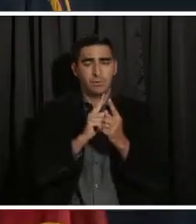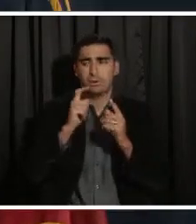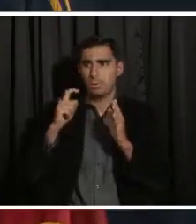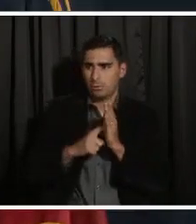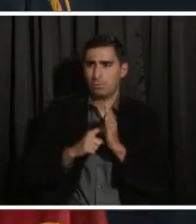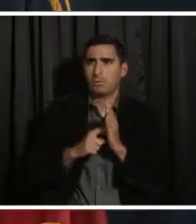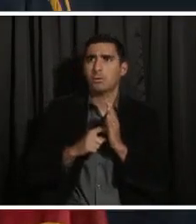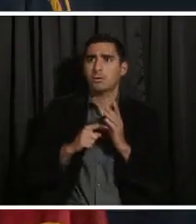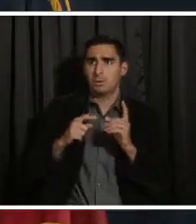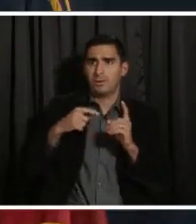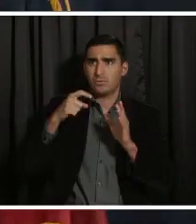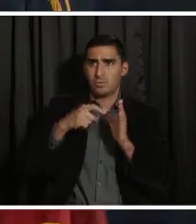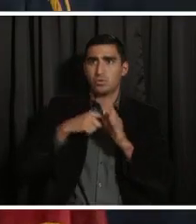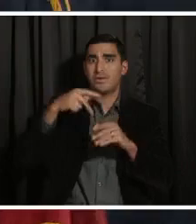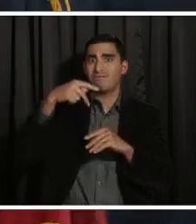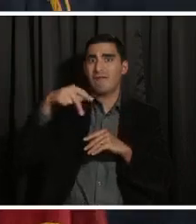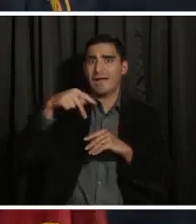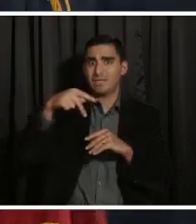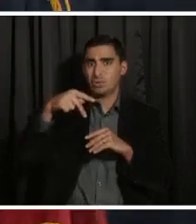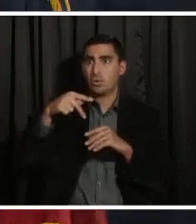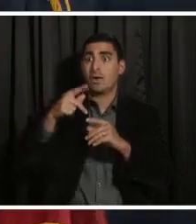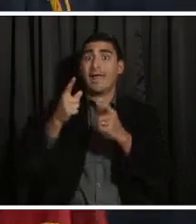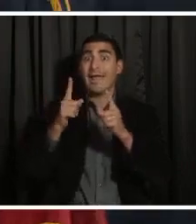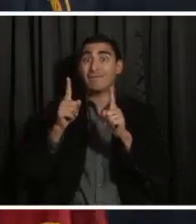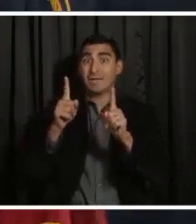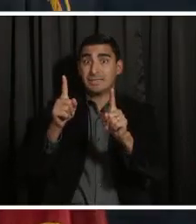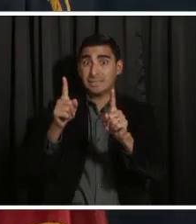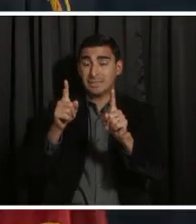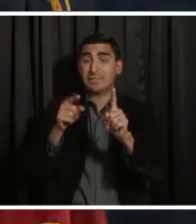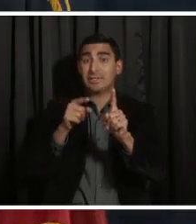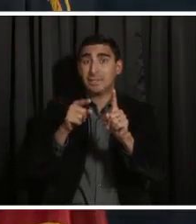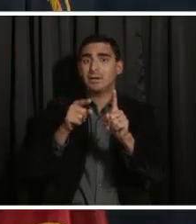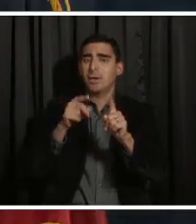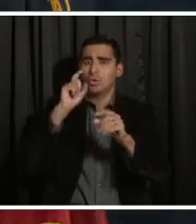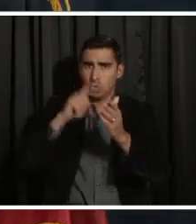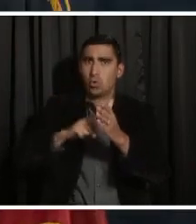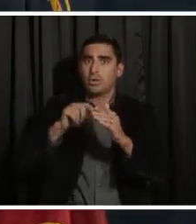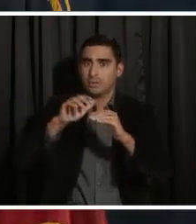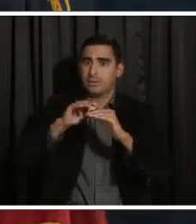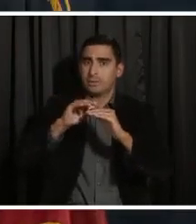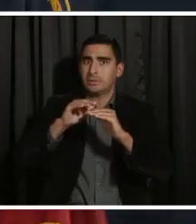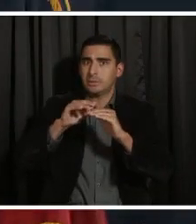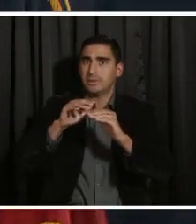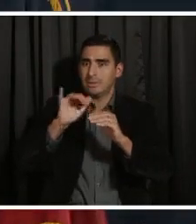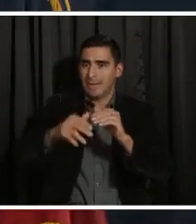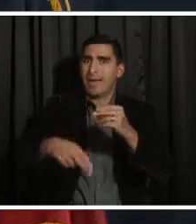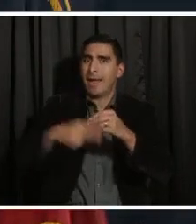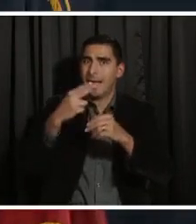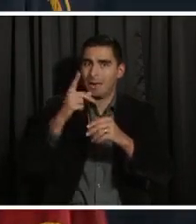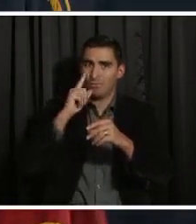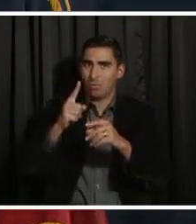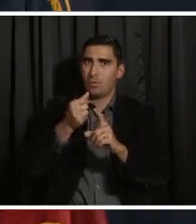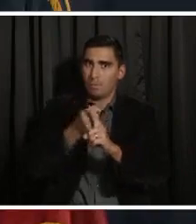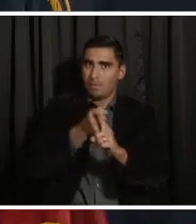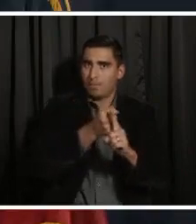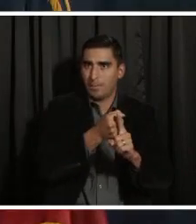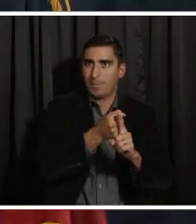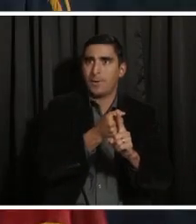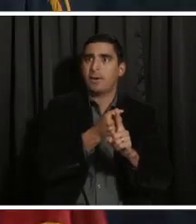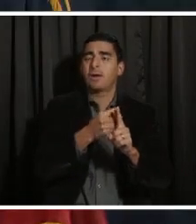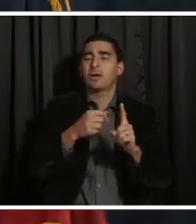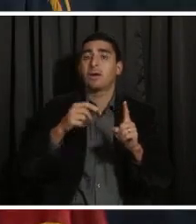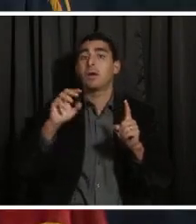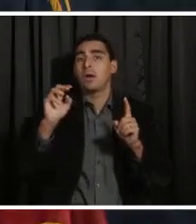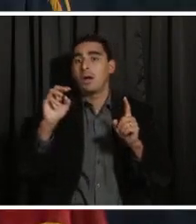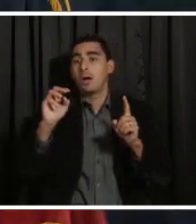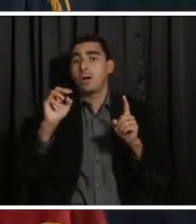in the Pfizer efficacy, the need for boosters even higher, a drop-off in Moderna, a drop-off in J&J, although it's hard to